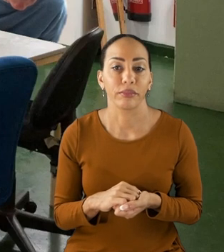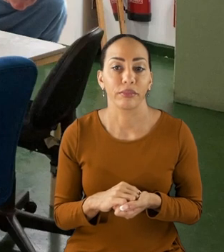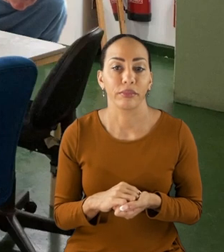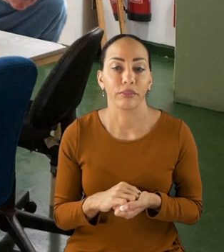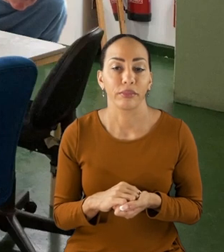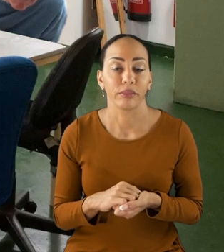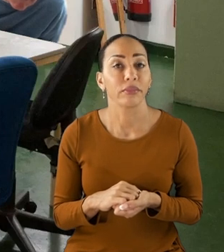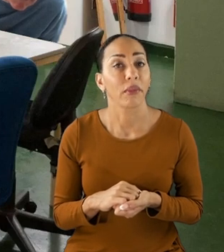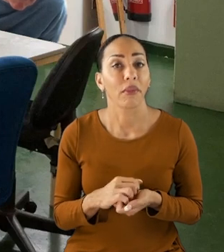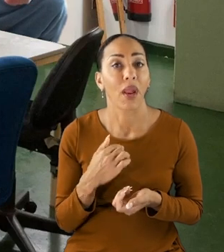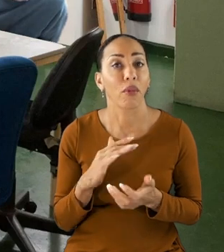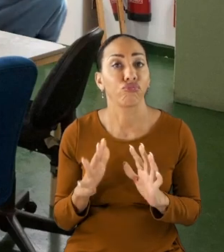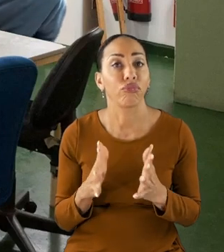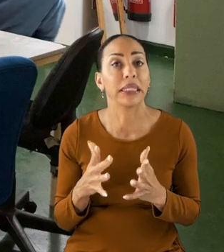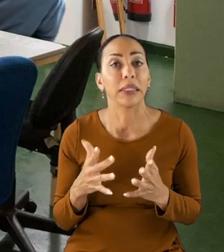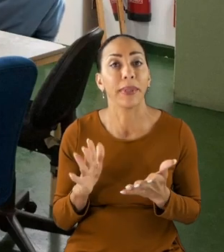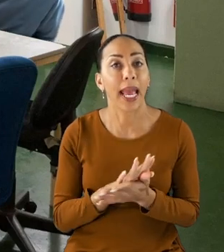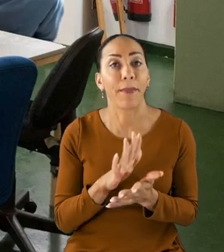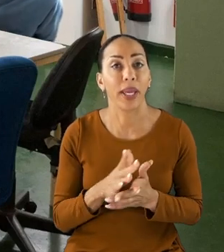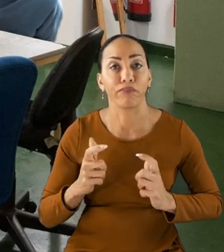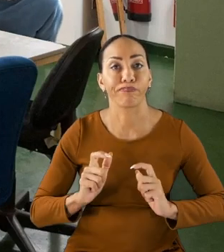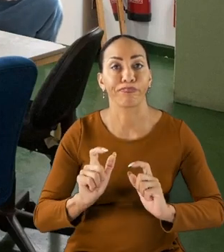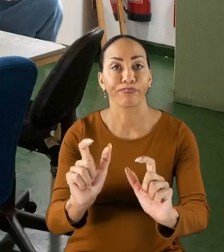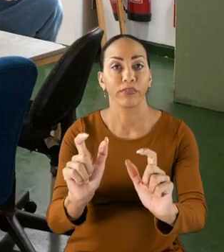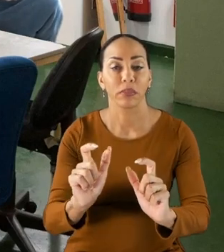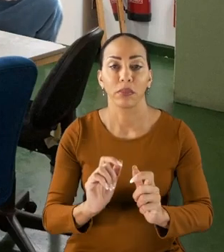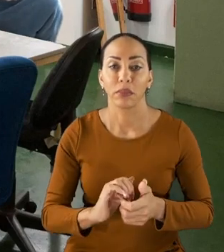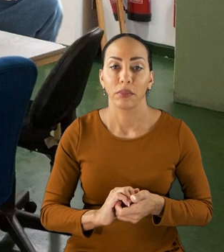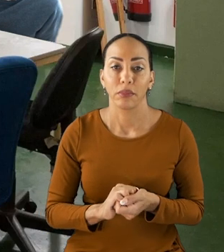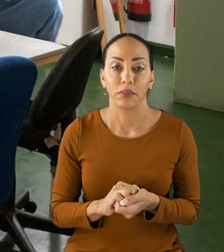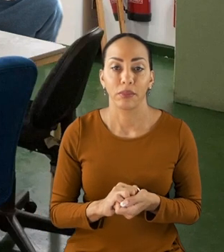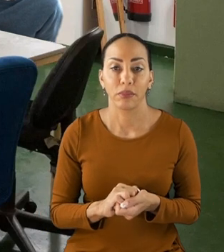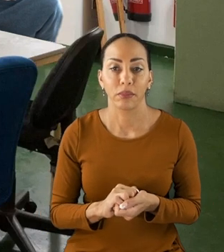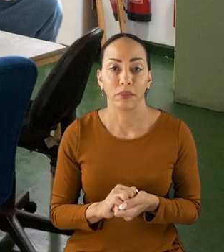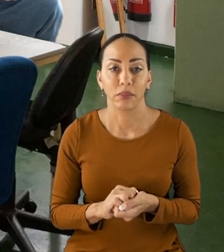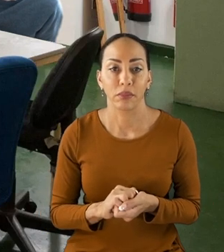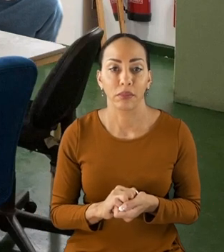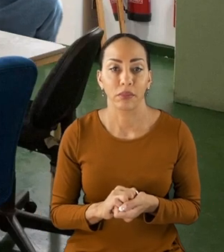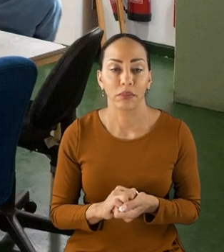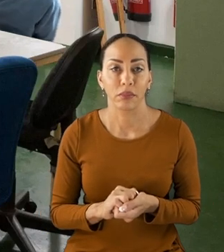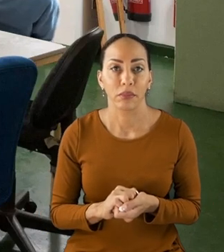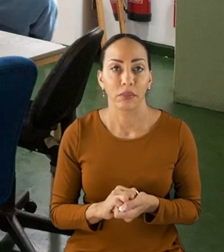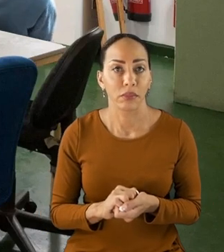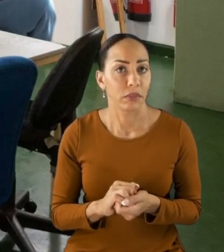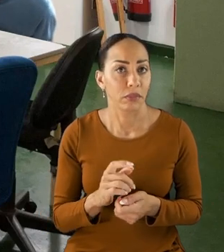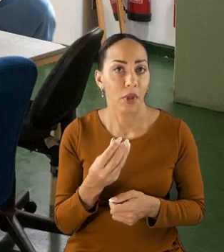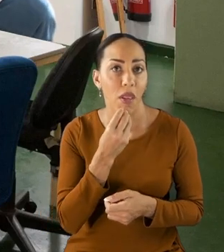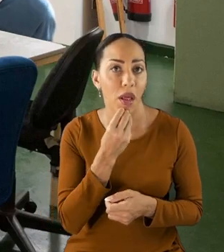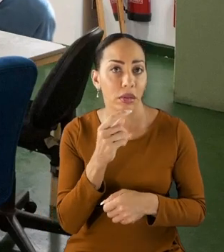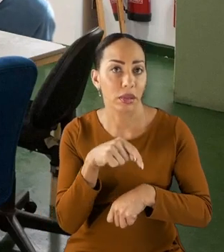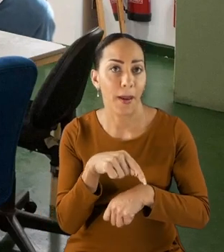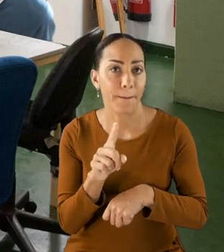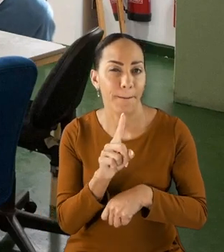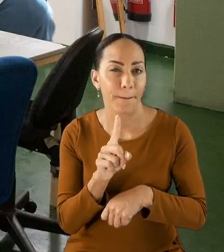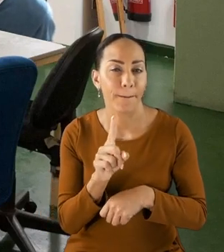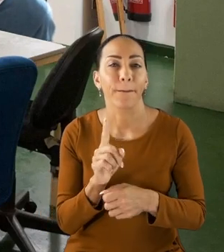I'm reasonably happy to go straight on. Just checking, though, about what time this indicates the lunch break will be. So